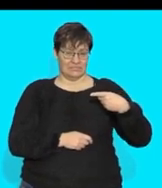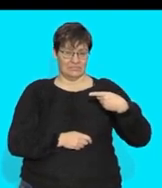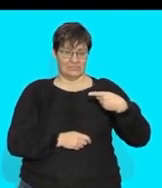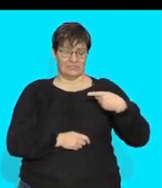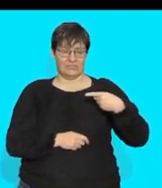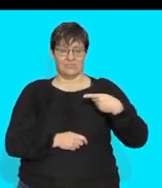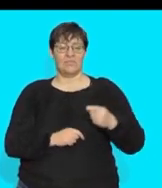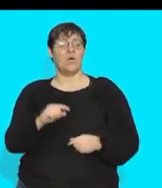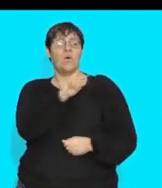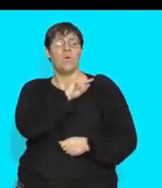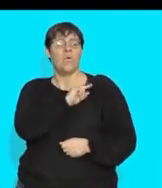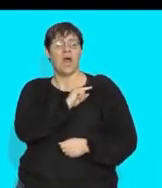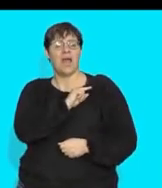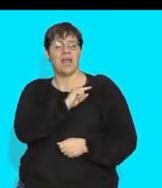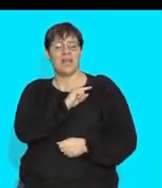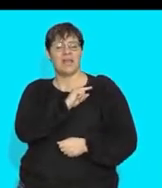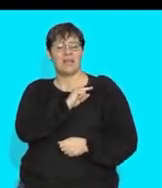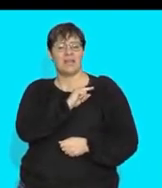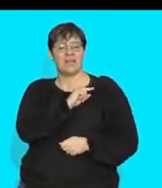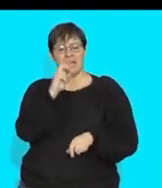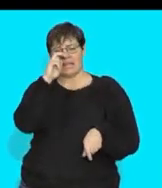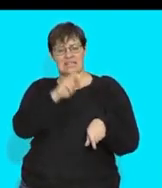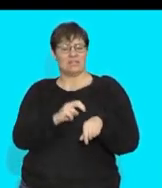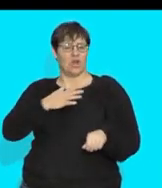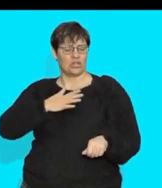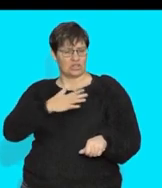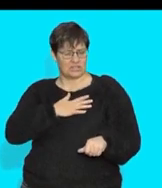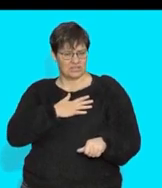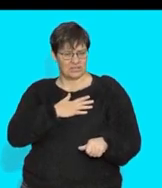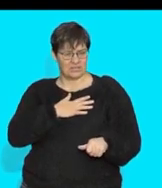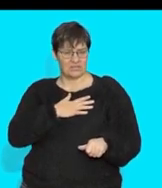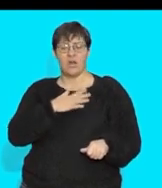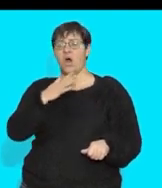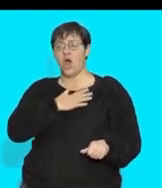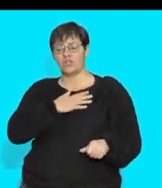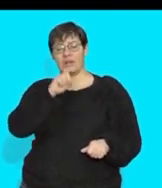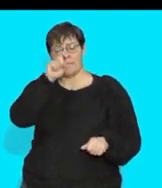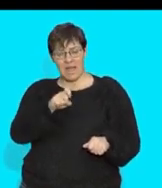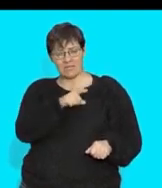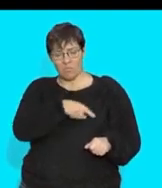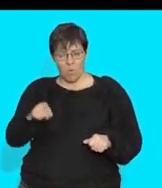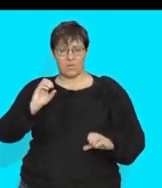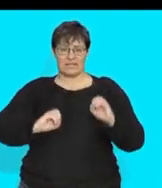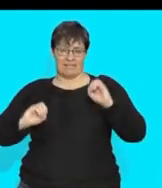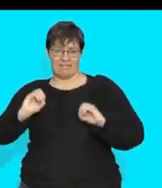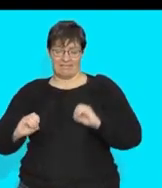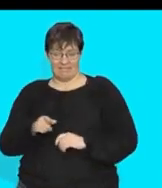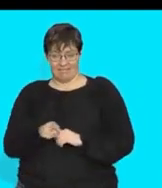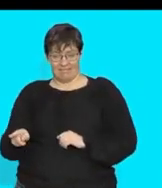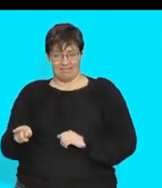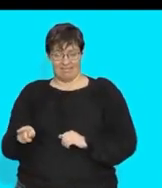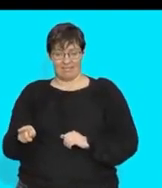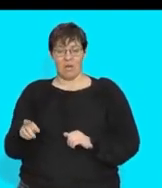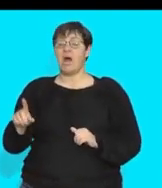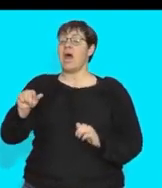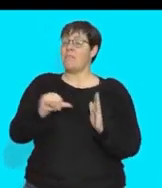I need oxygen? Oxygen needs to go to the cells. Very important for cellular